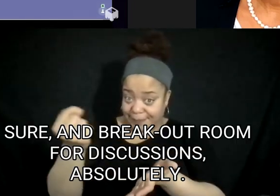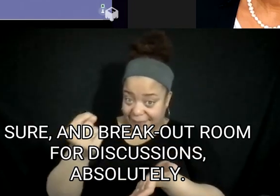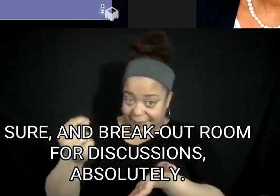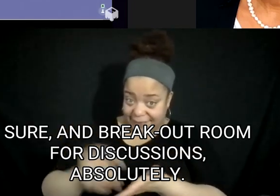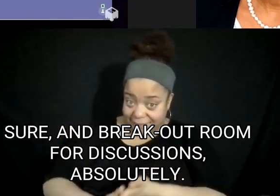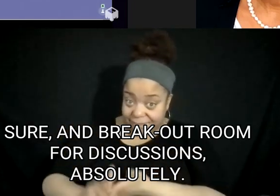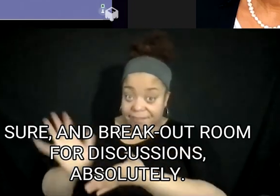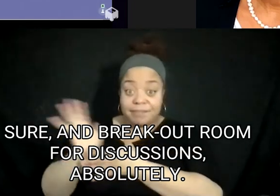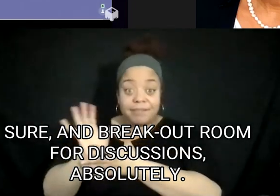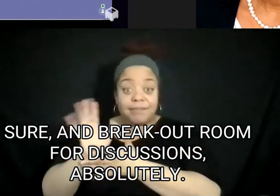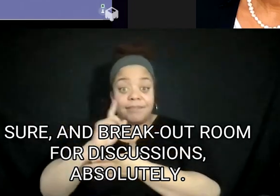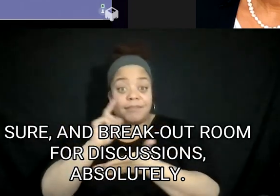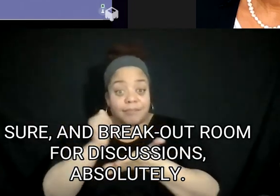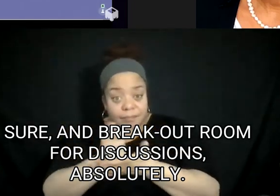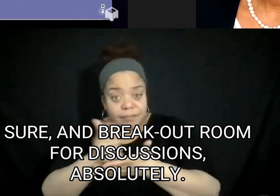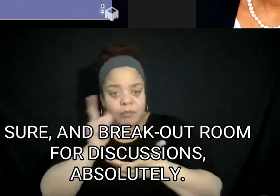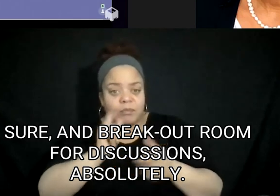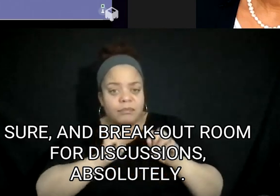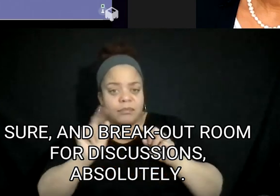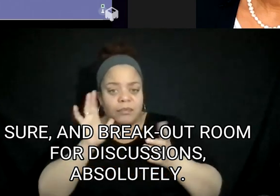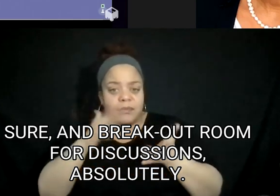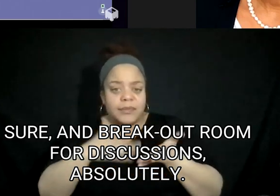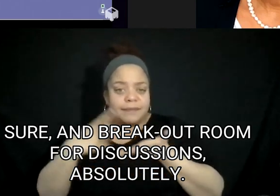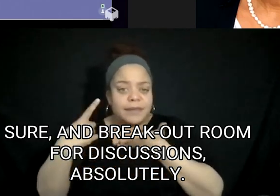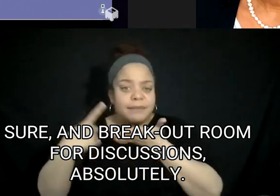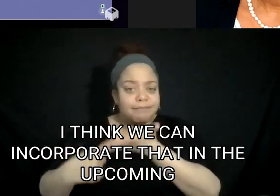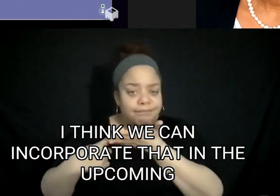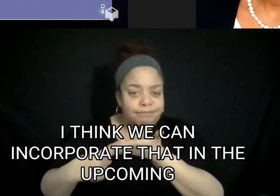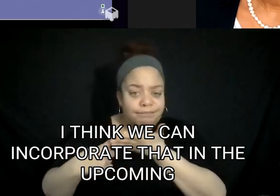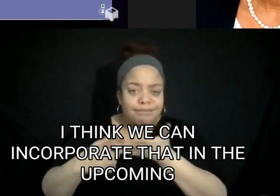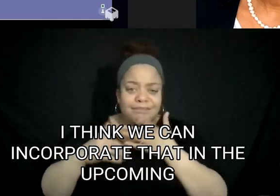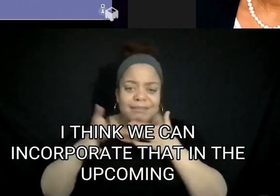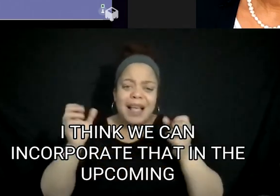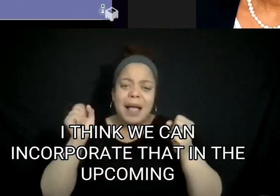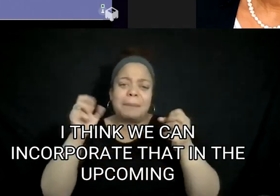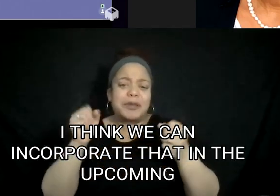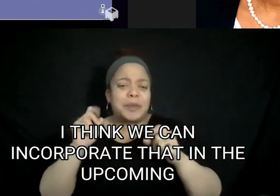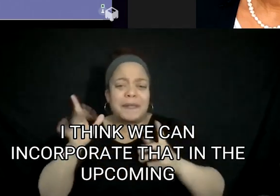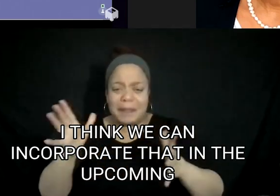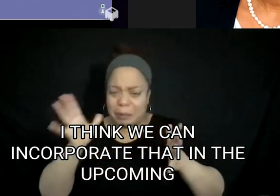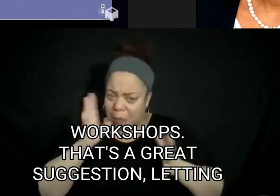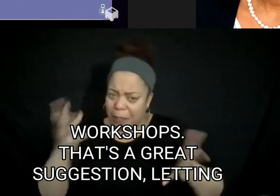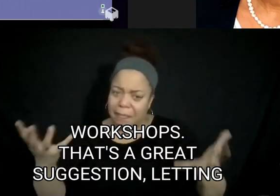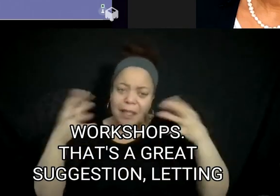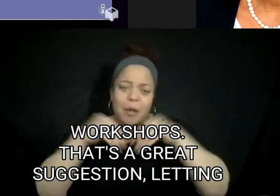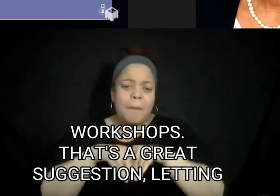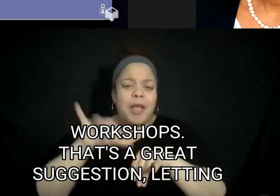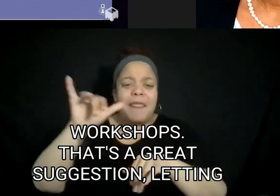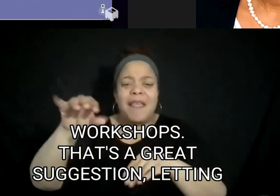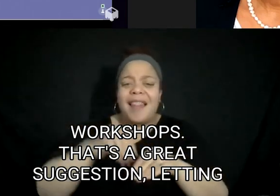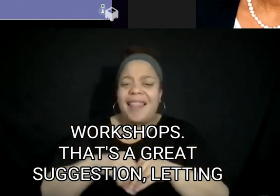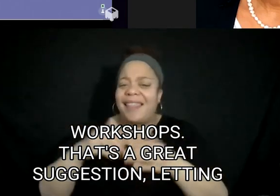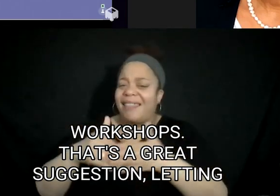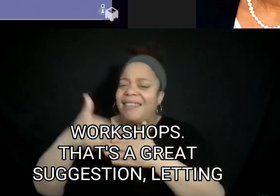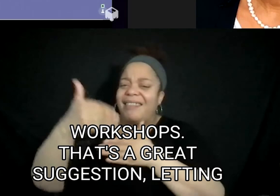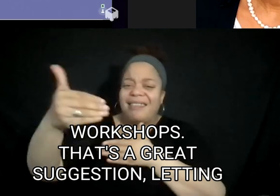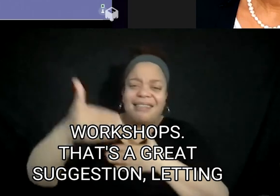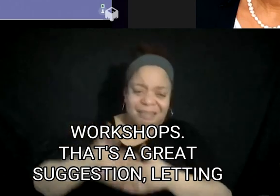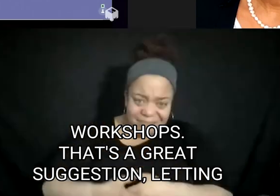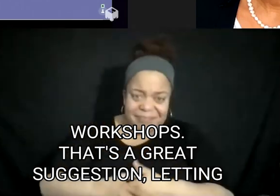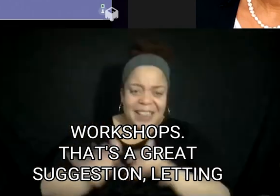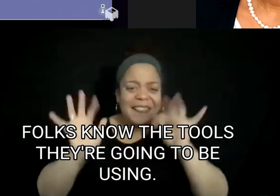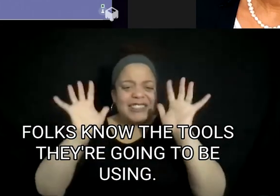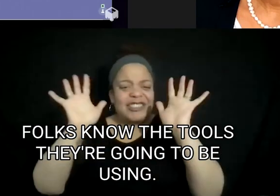Yeah, okay. That's a great suggestion, letting folks know the tools that they're going to be using. More connection time and breakouts. I feel